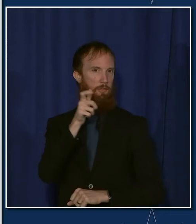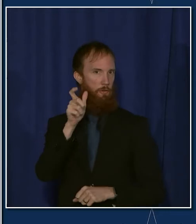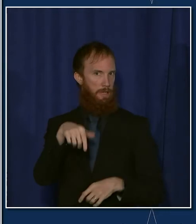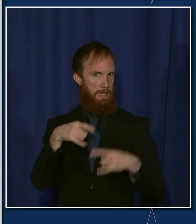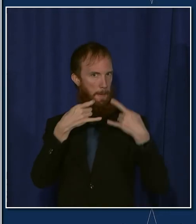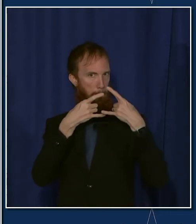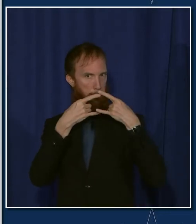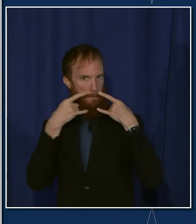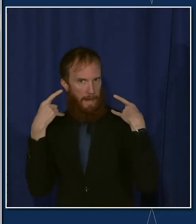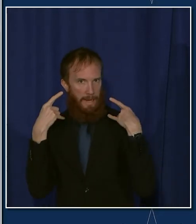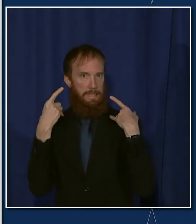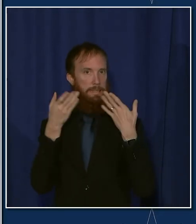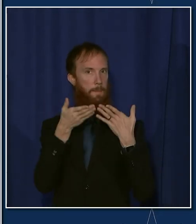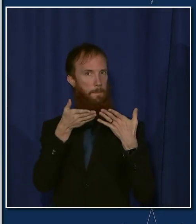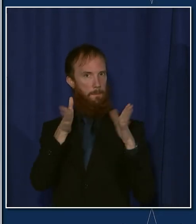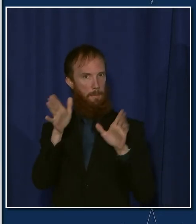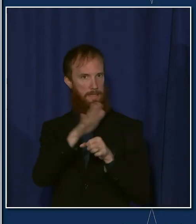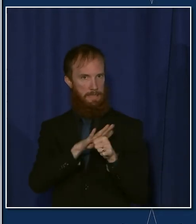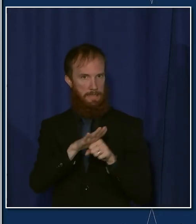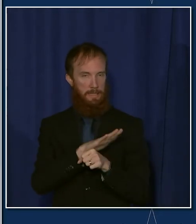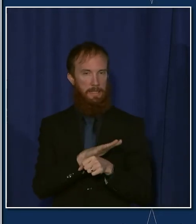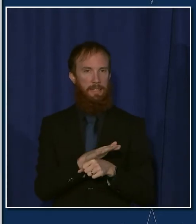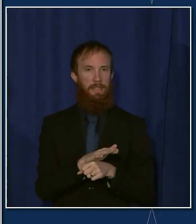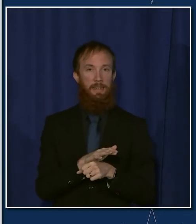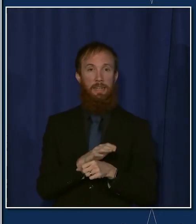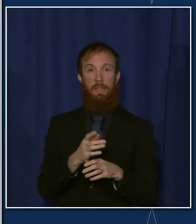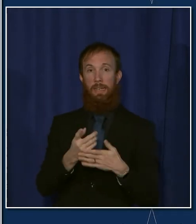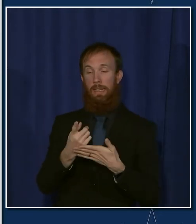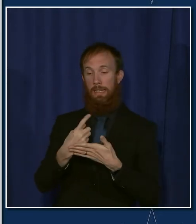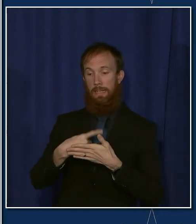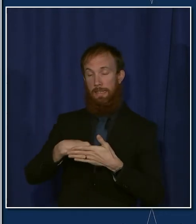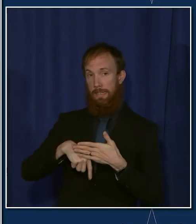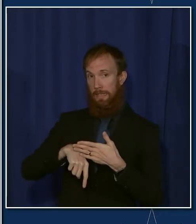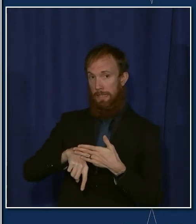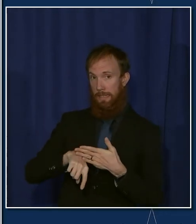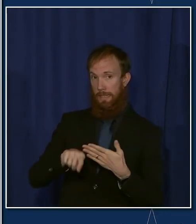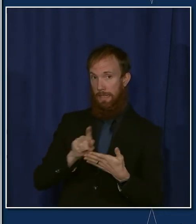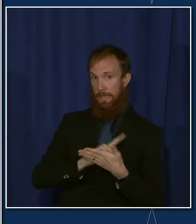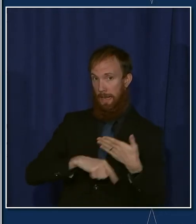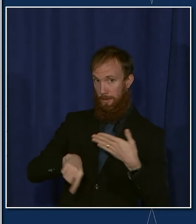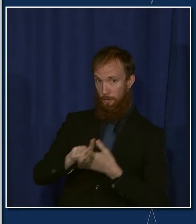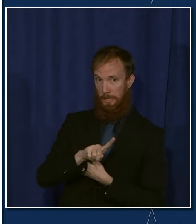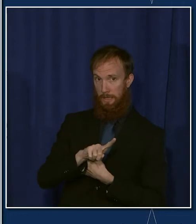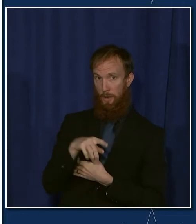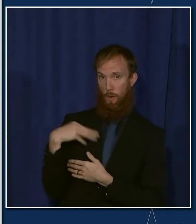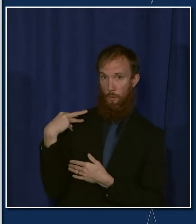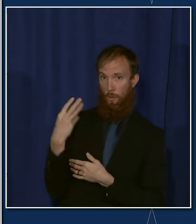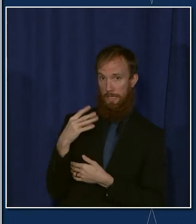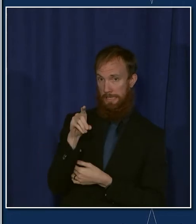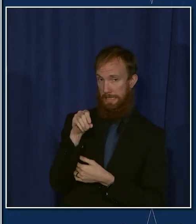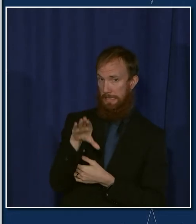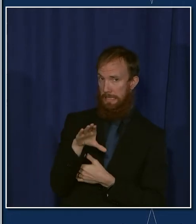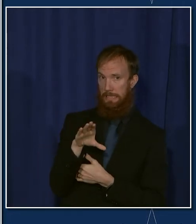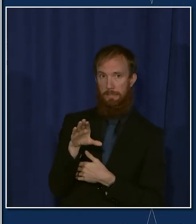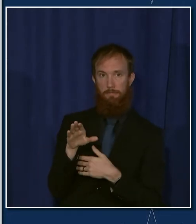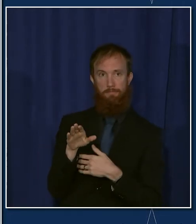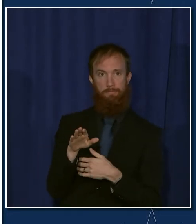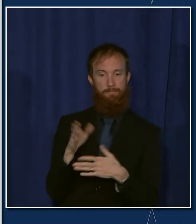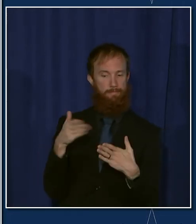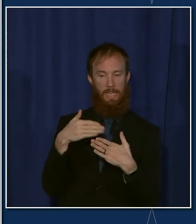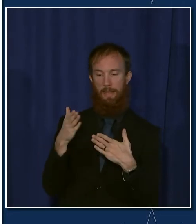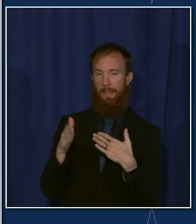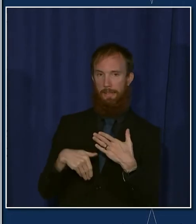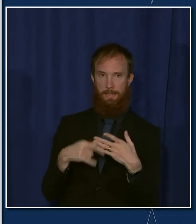public settings. Next week, DC is getting basically rid of their mask mandate except for